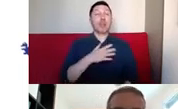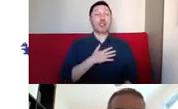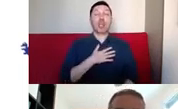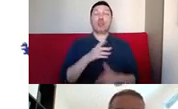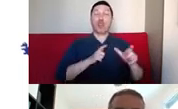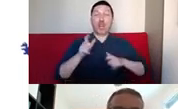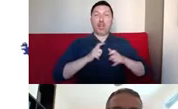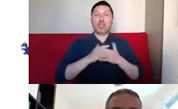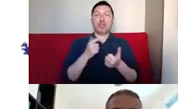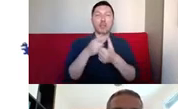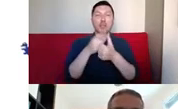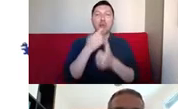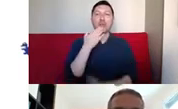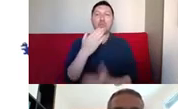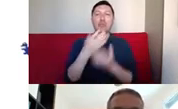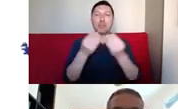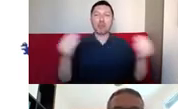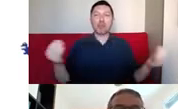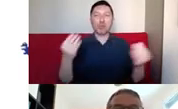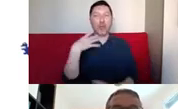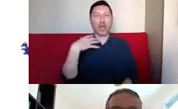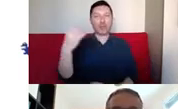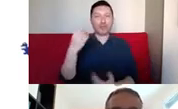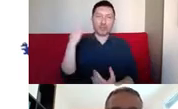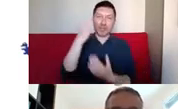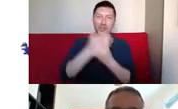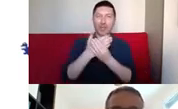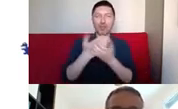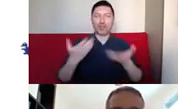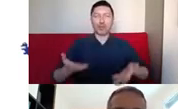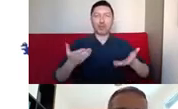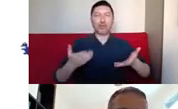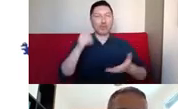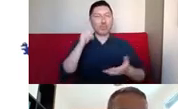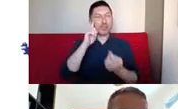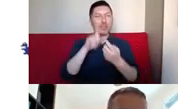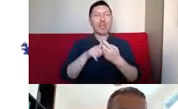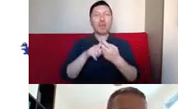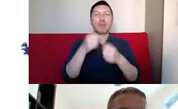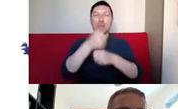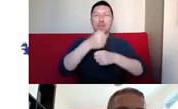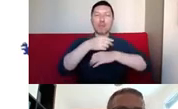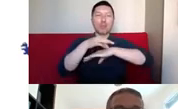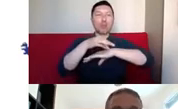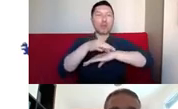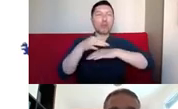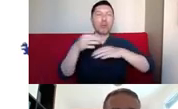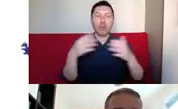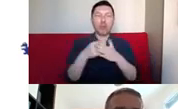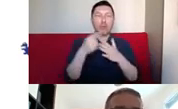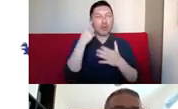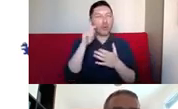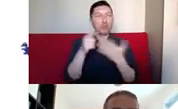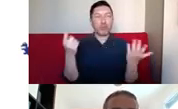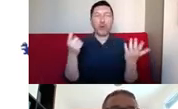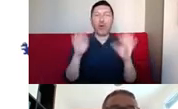opportunity to talk about supported employment in the framework of this closing conference with you. As you said, my